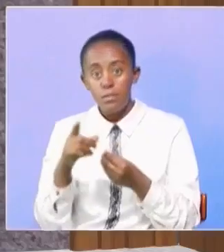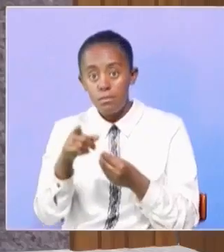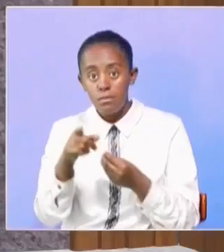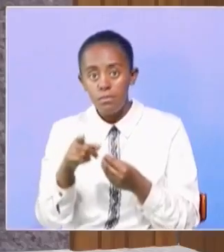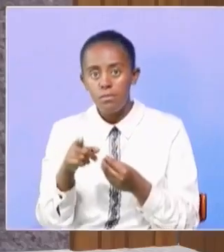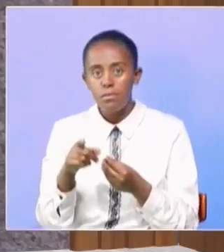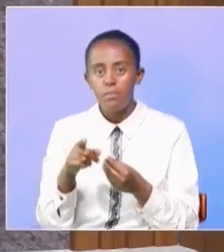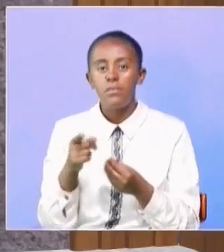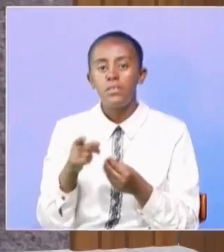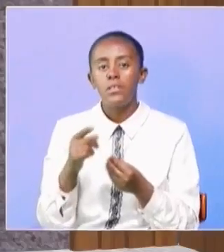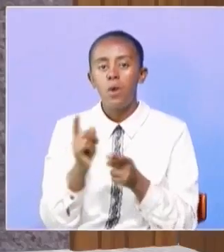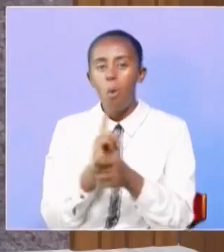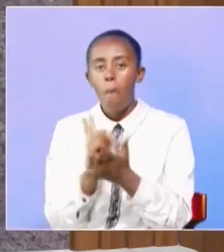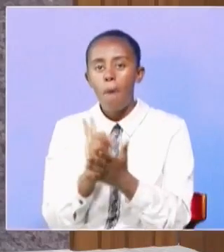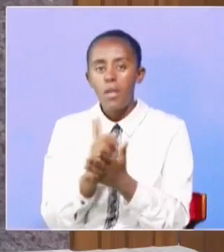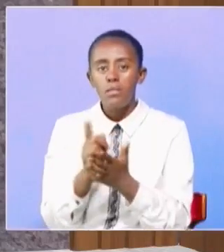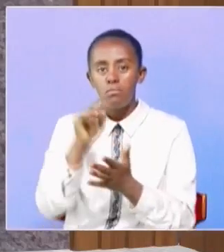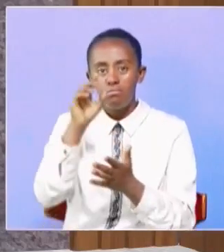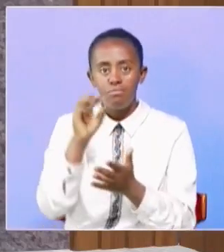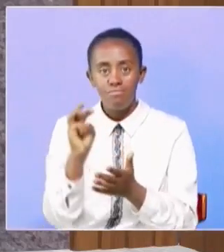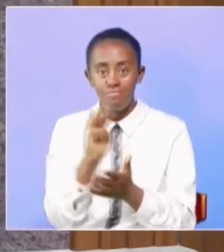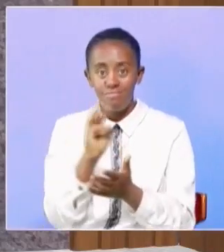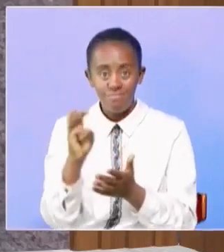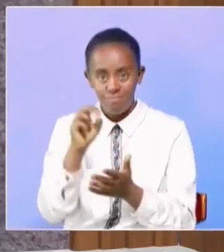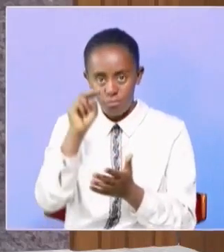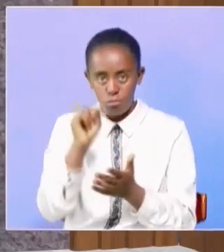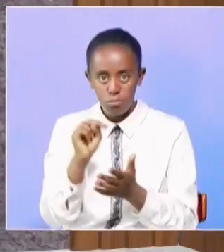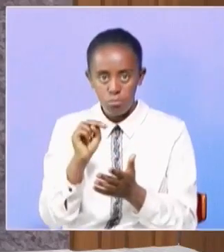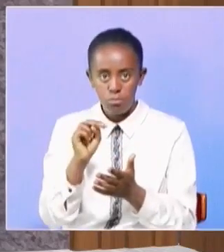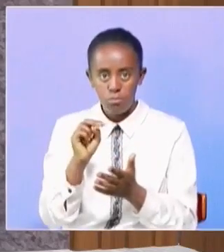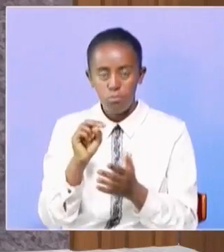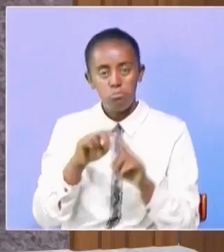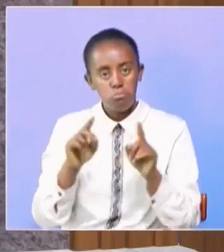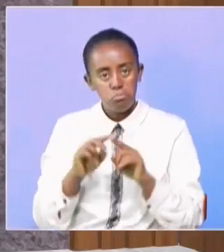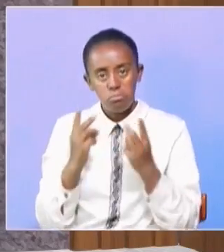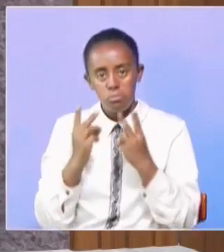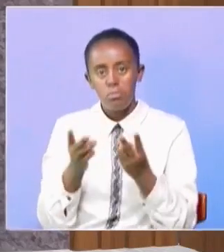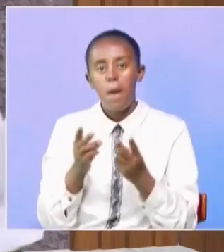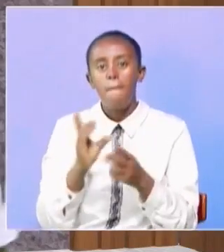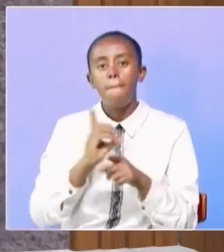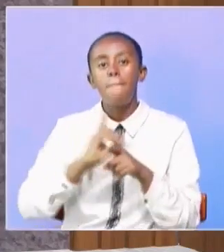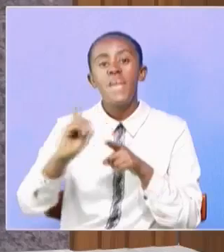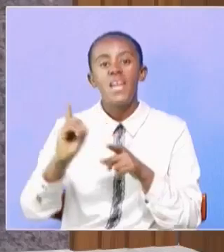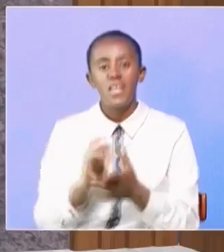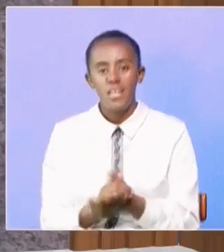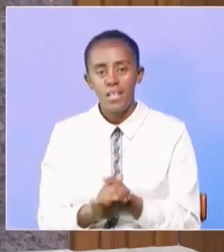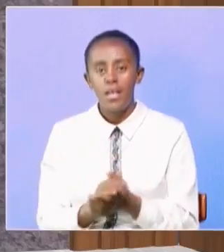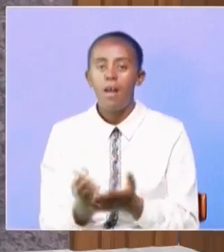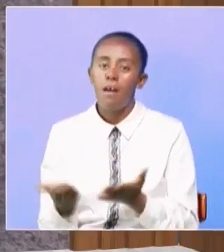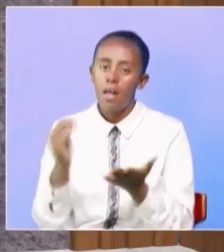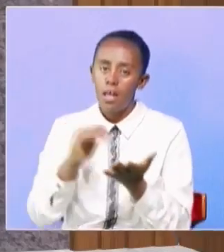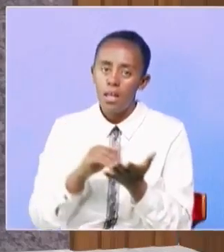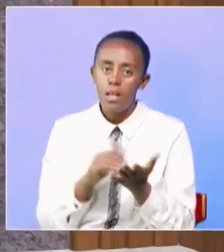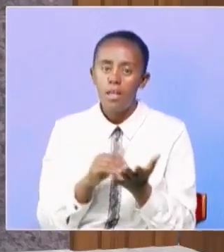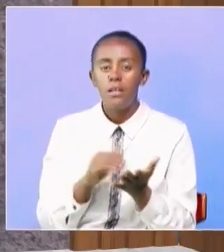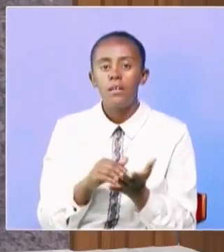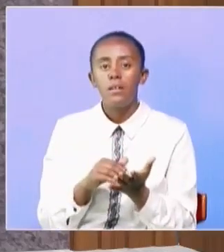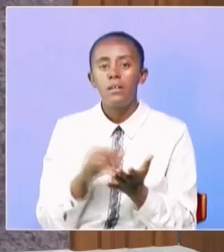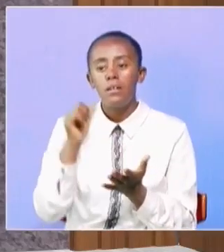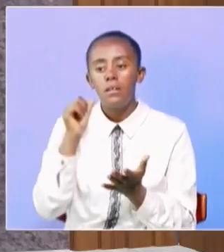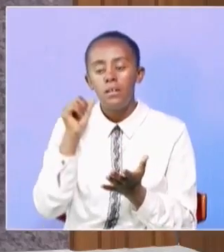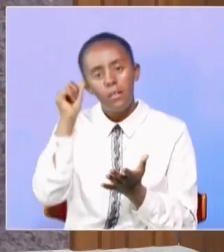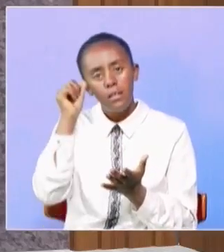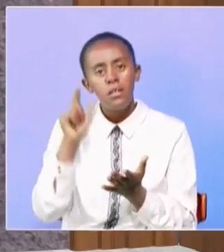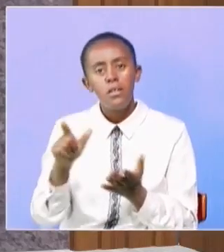his compass to see where he is, the bearing, his bearing. Okay, again, the second one, he lost